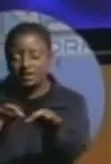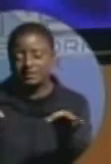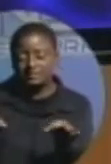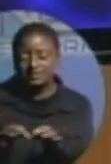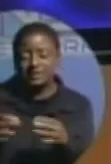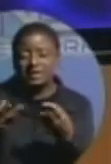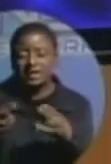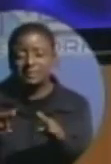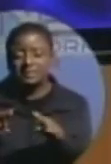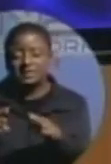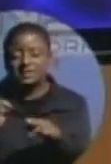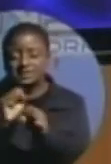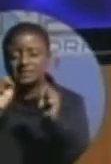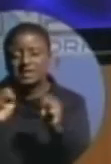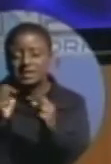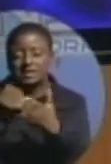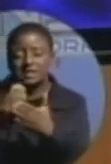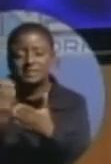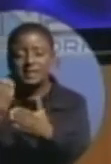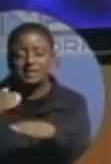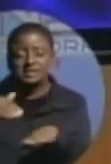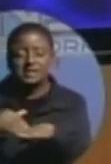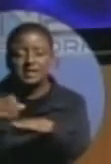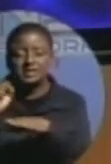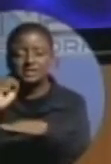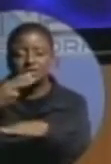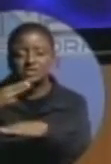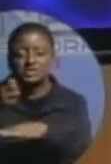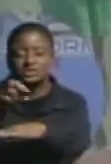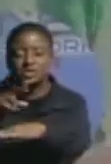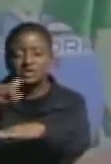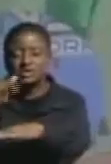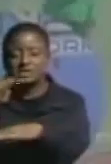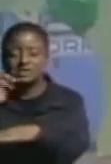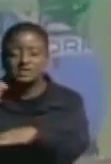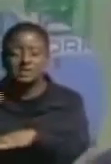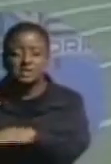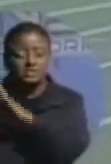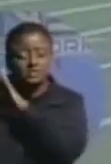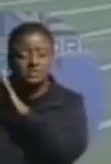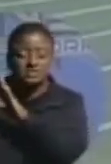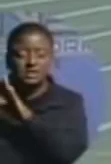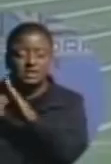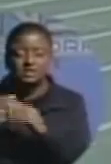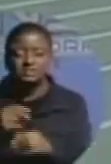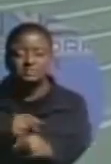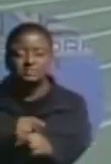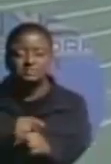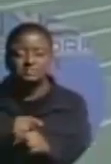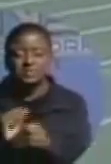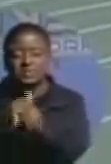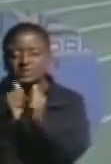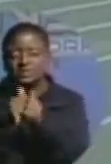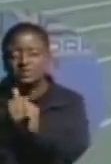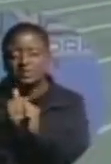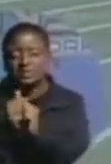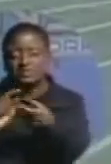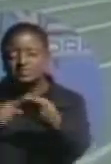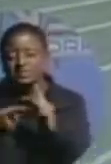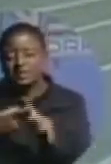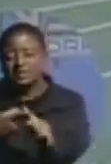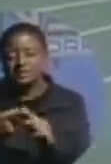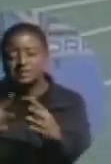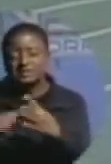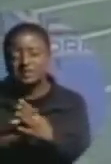Nassau Resort. Our Julian Gibson was there. Benson sports fans can start getting excited about